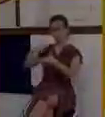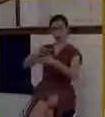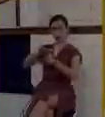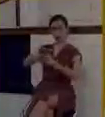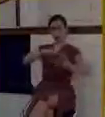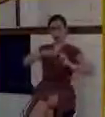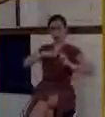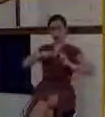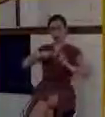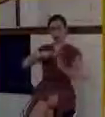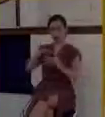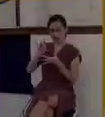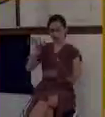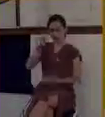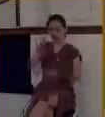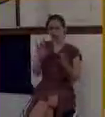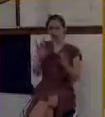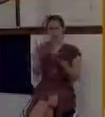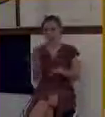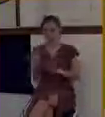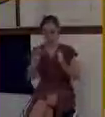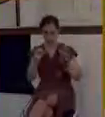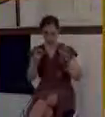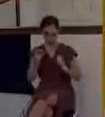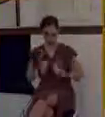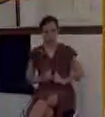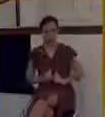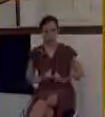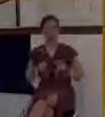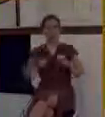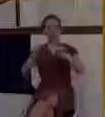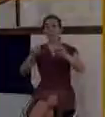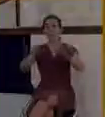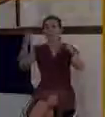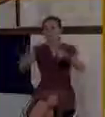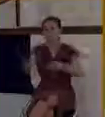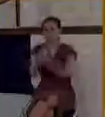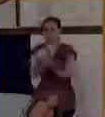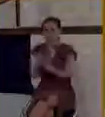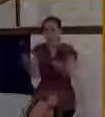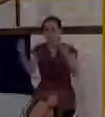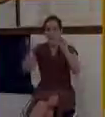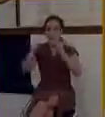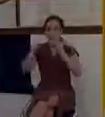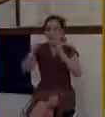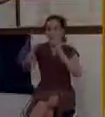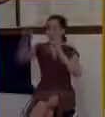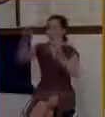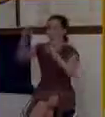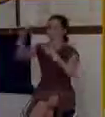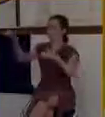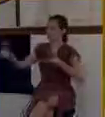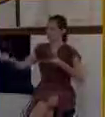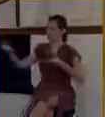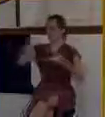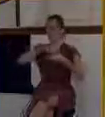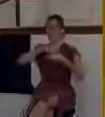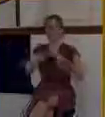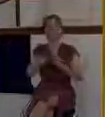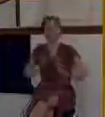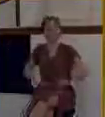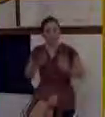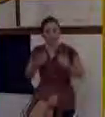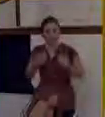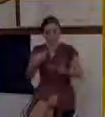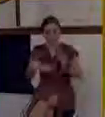spiritually dead. And you know what? At salvation, God made me alive. He quickened me. He made me alive. He did the